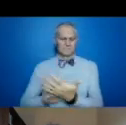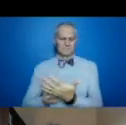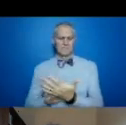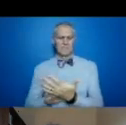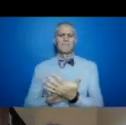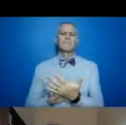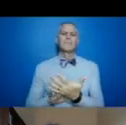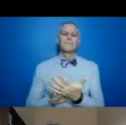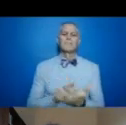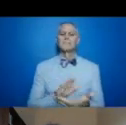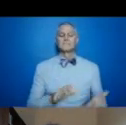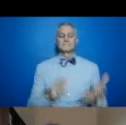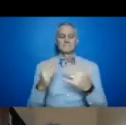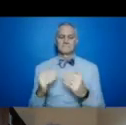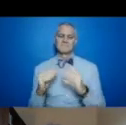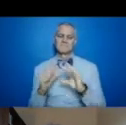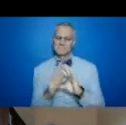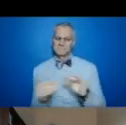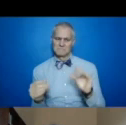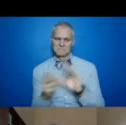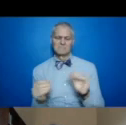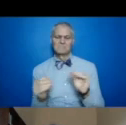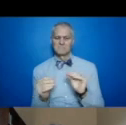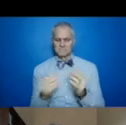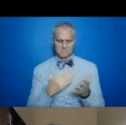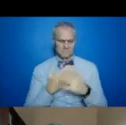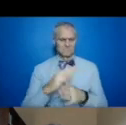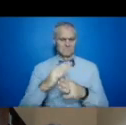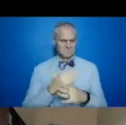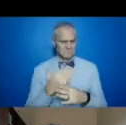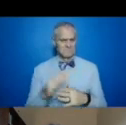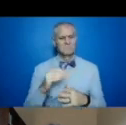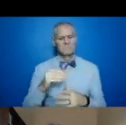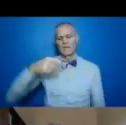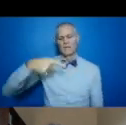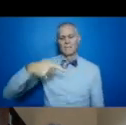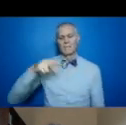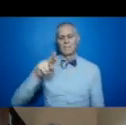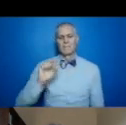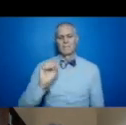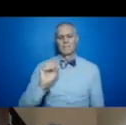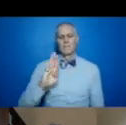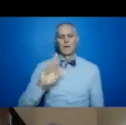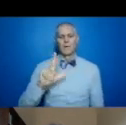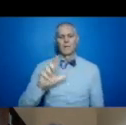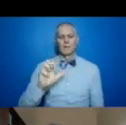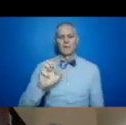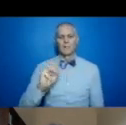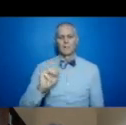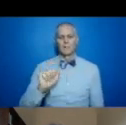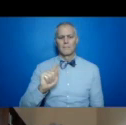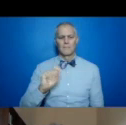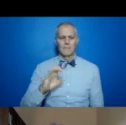share stories about problematic existence to deepen our relationship with one another? How do we reverse